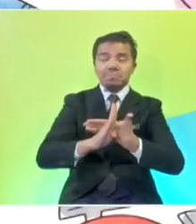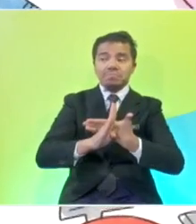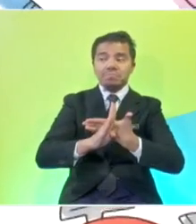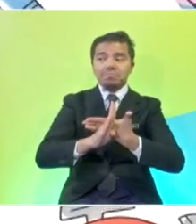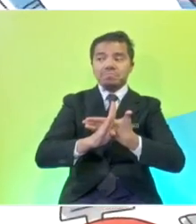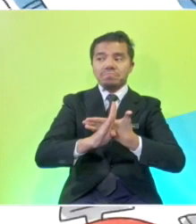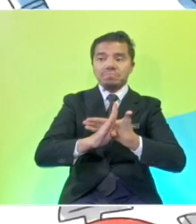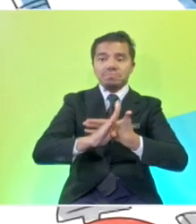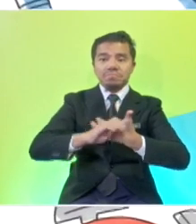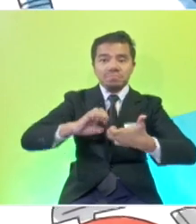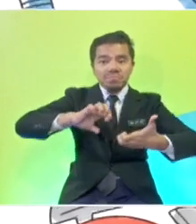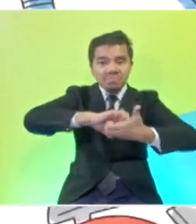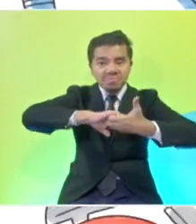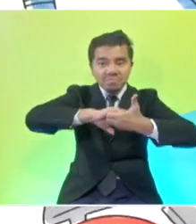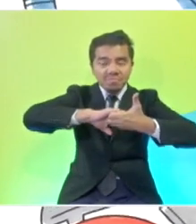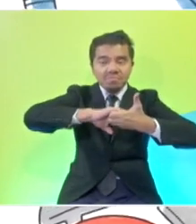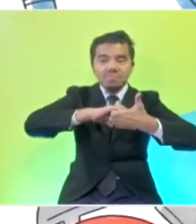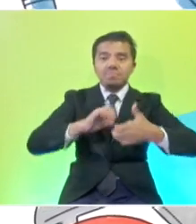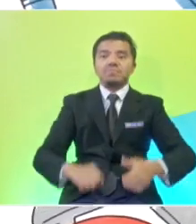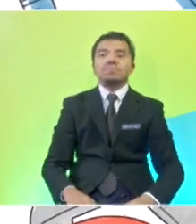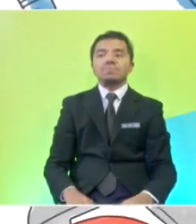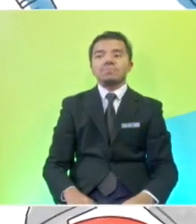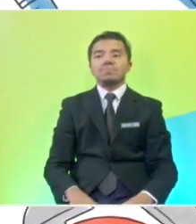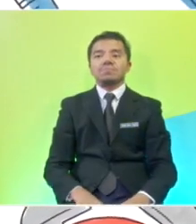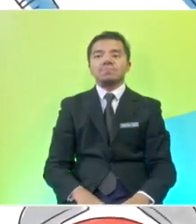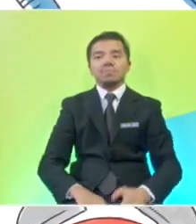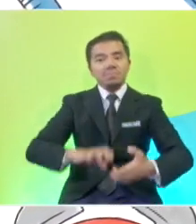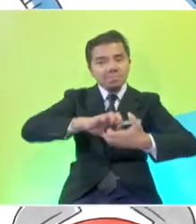Putri. What will happen if nervous system is damaged?